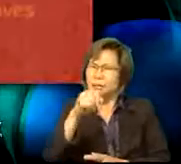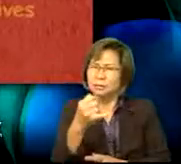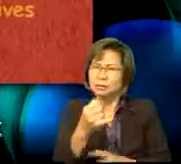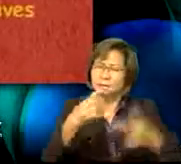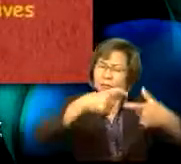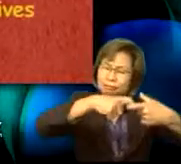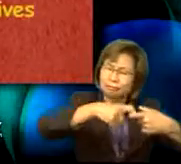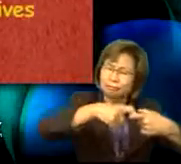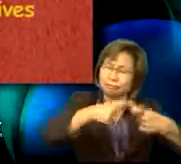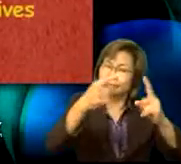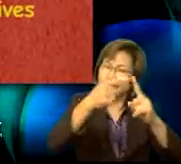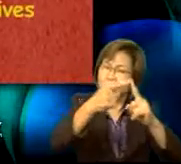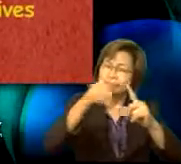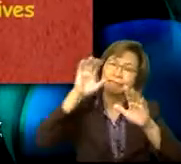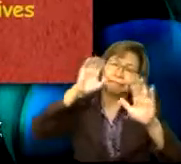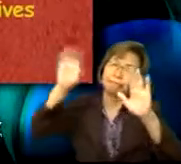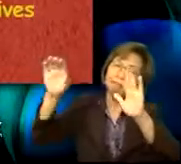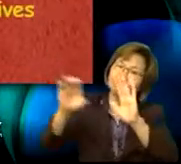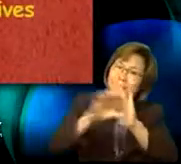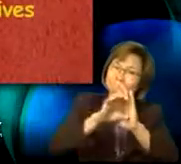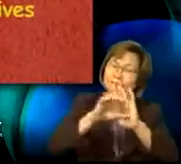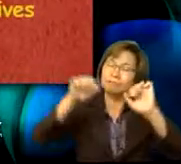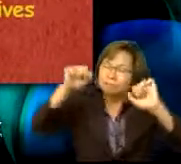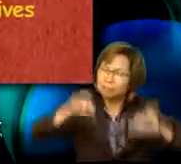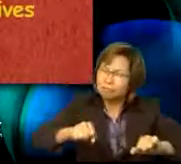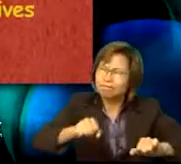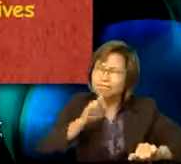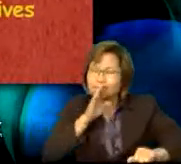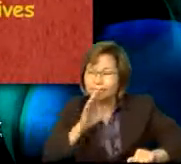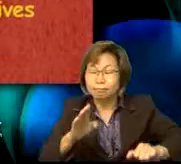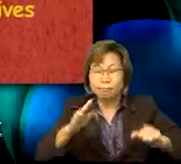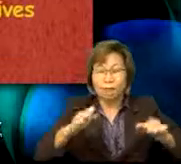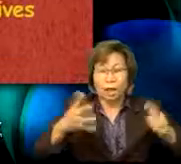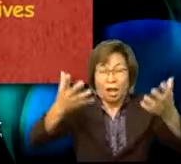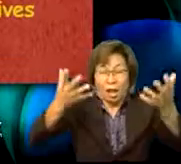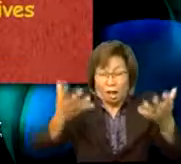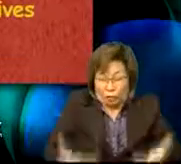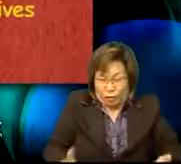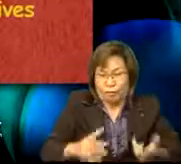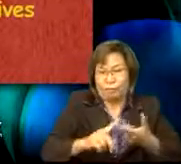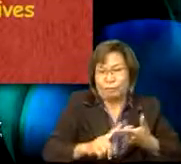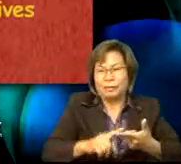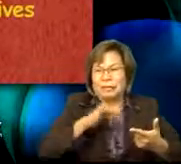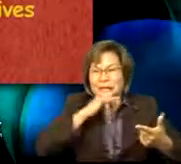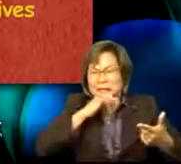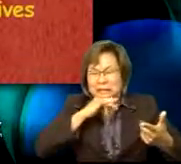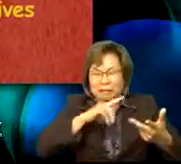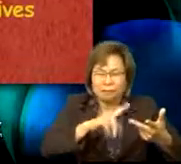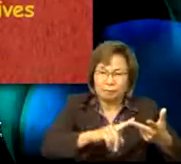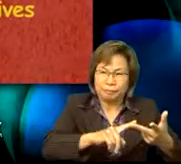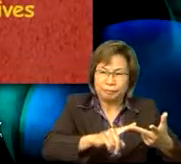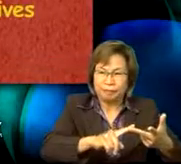Adjective related to the picture could be heavy,